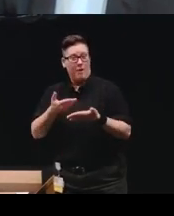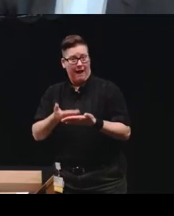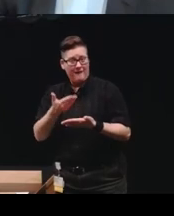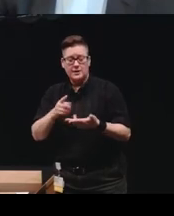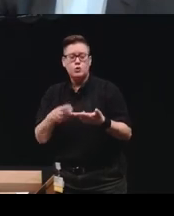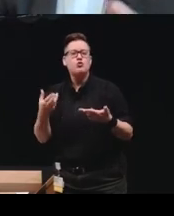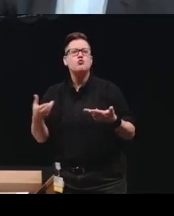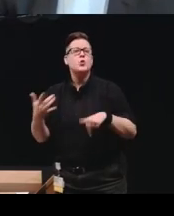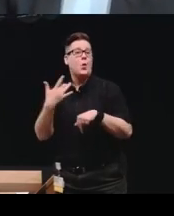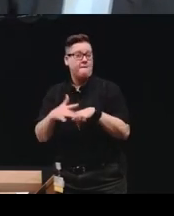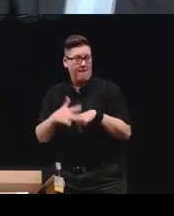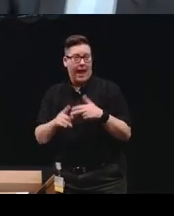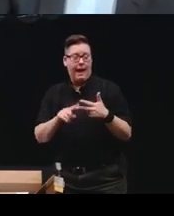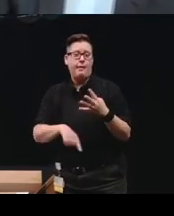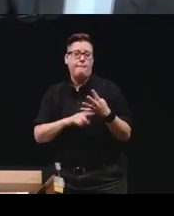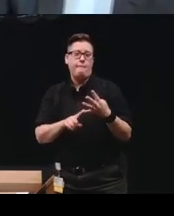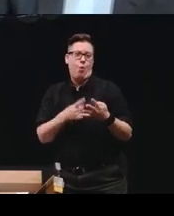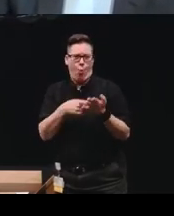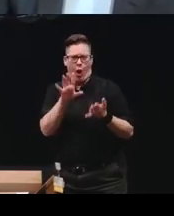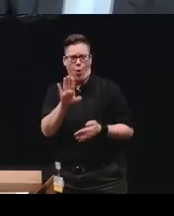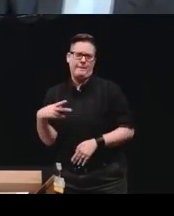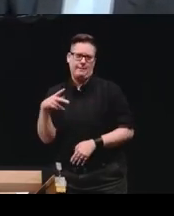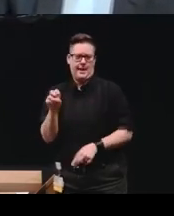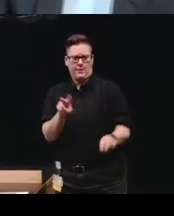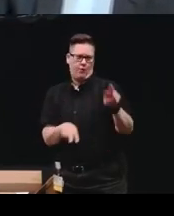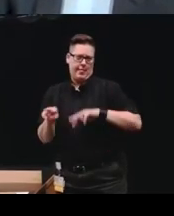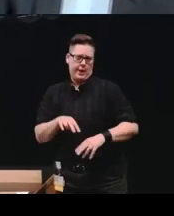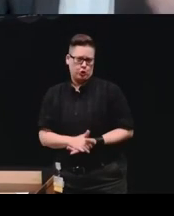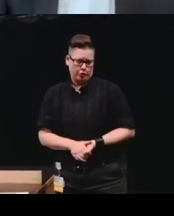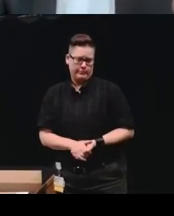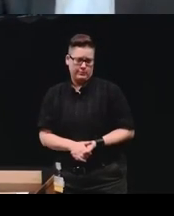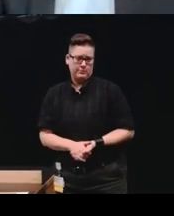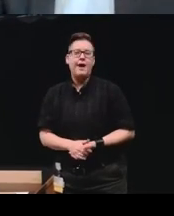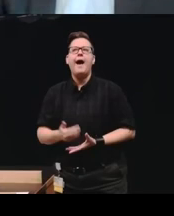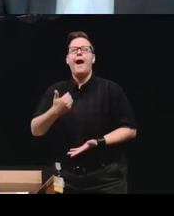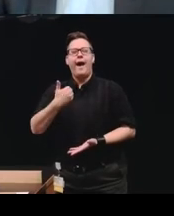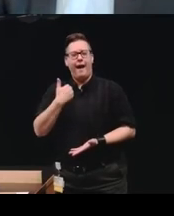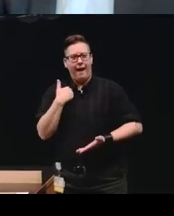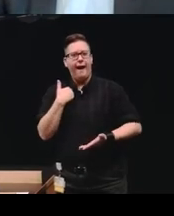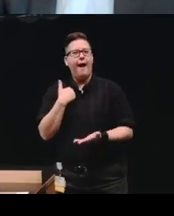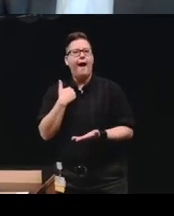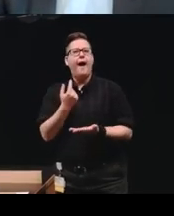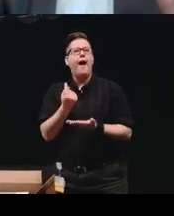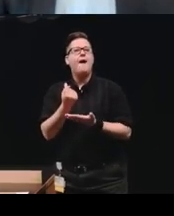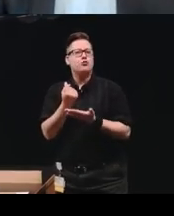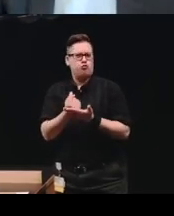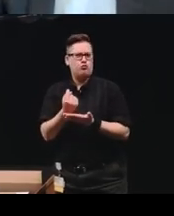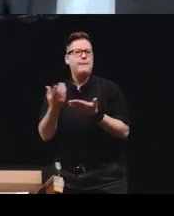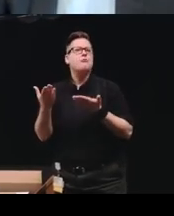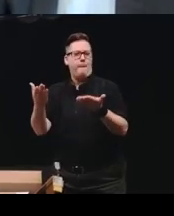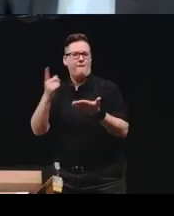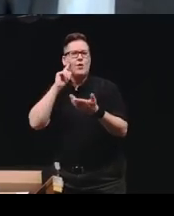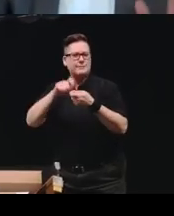available resources, and your formulation. There are treatment consensus recommendations for